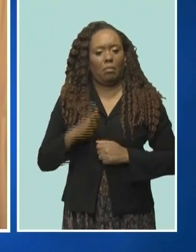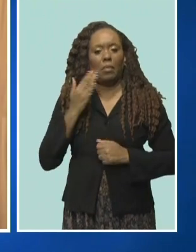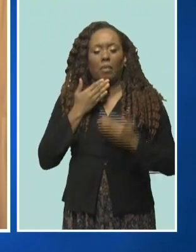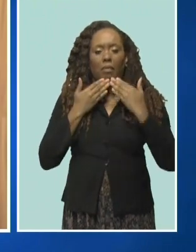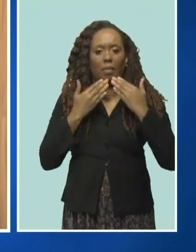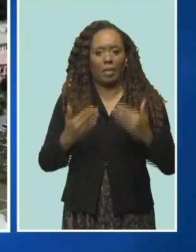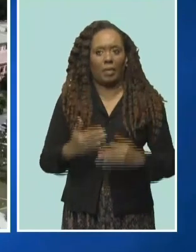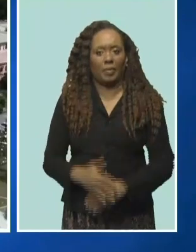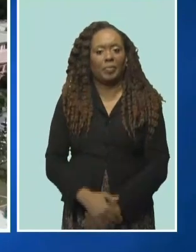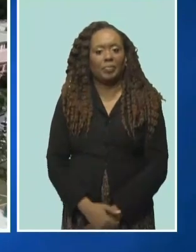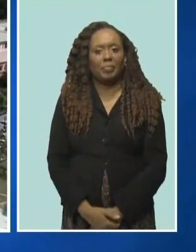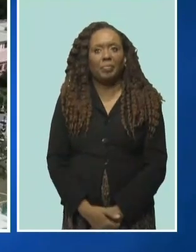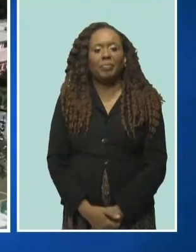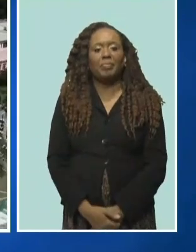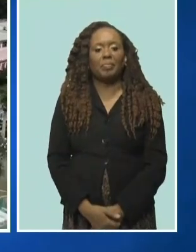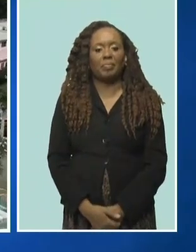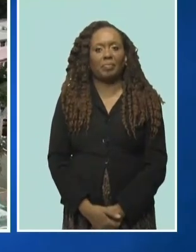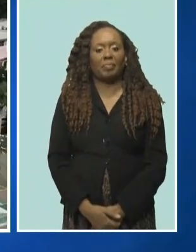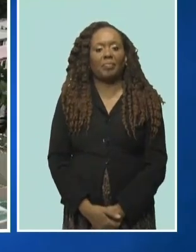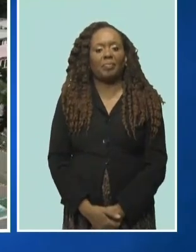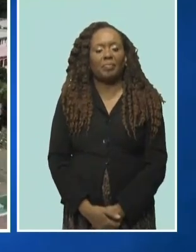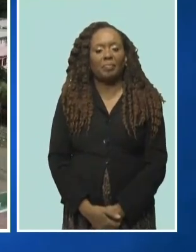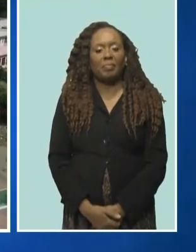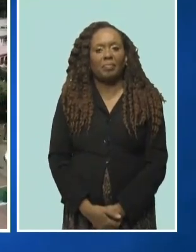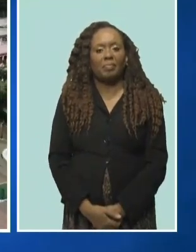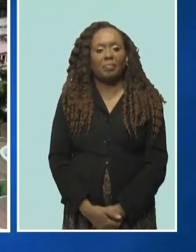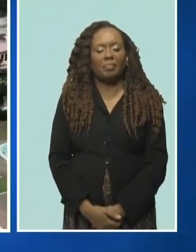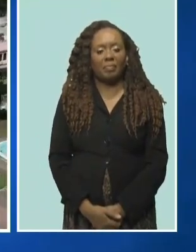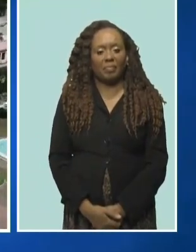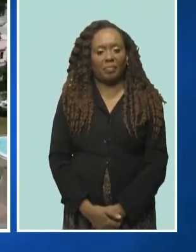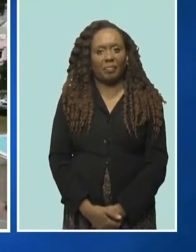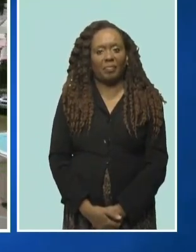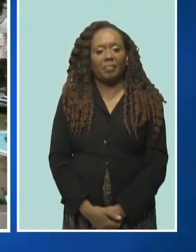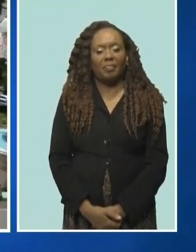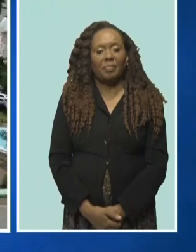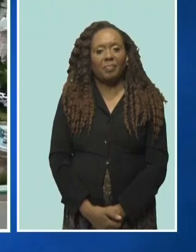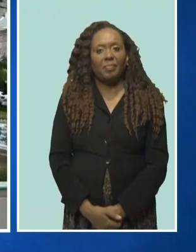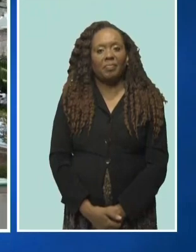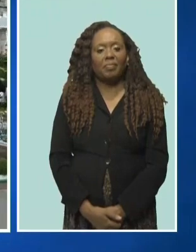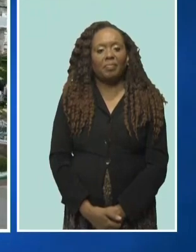you. My country to me